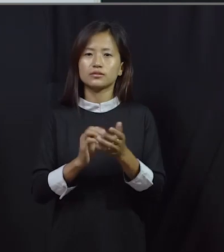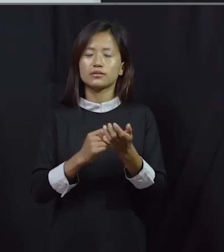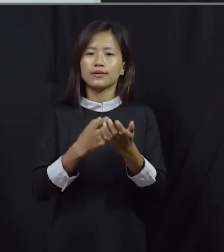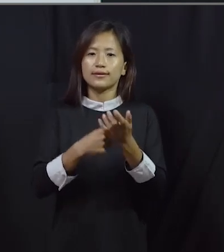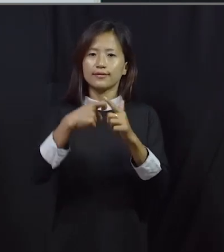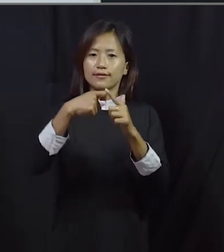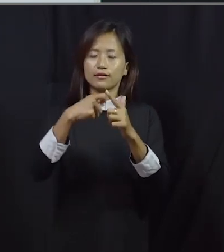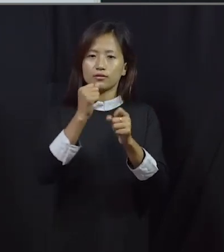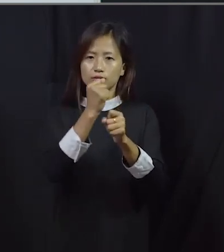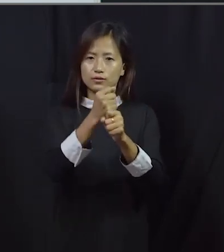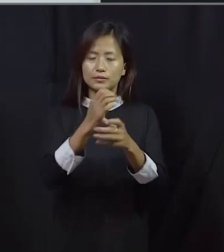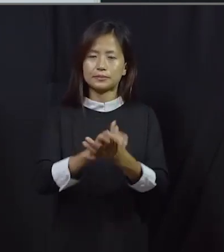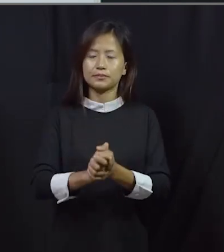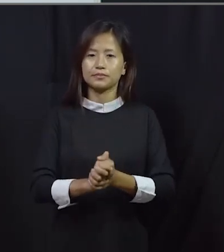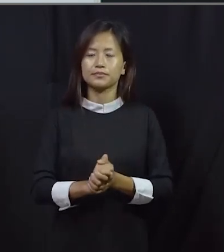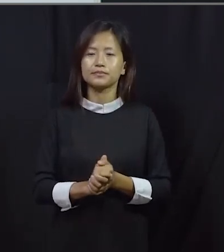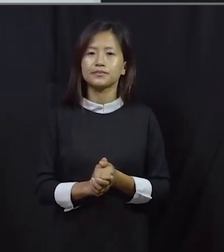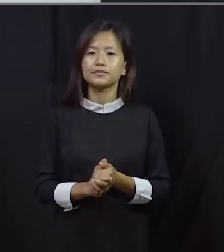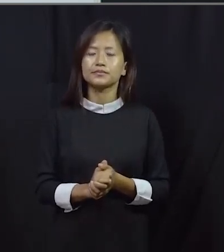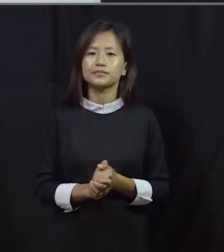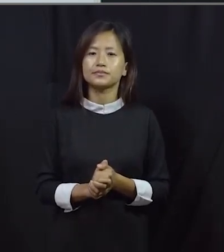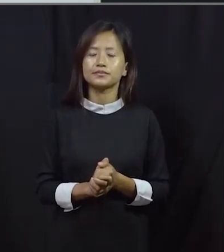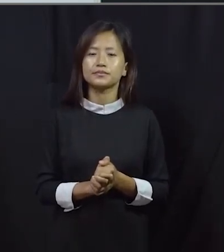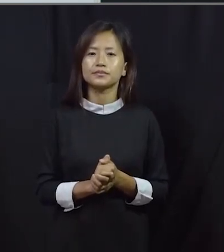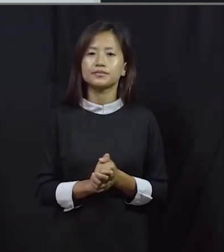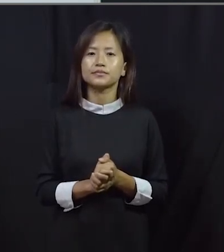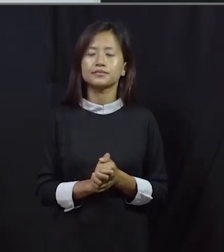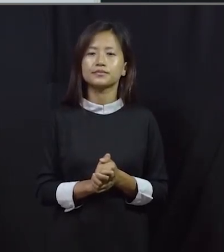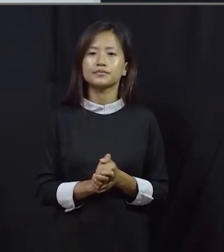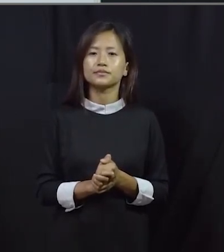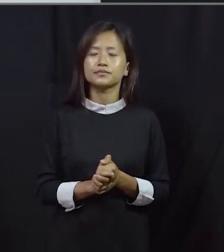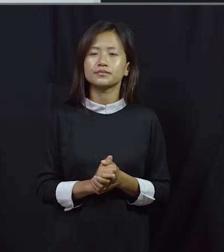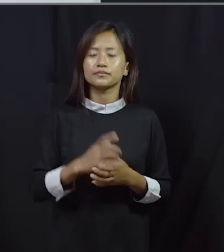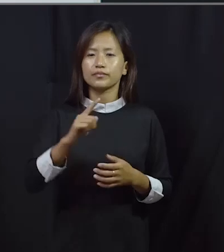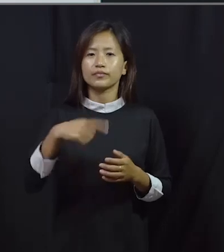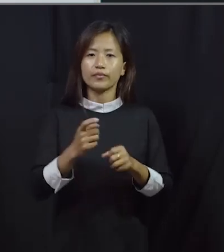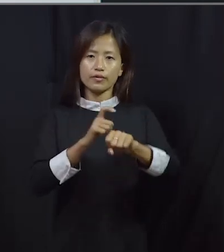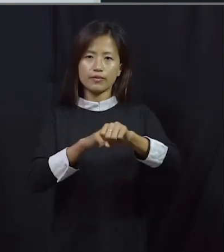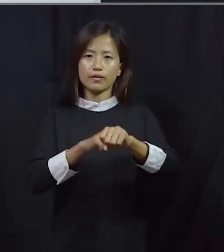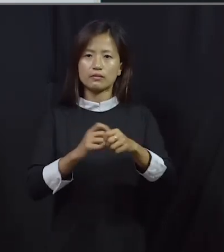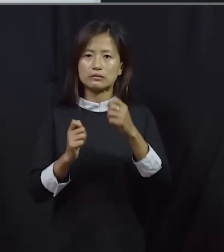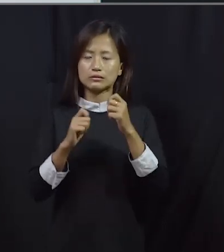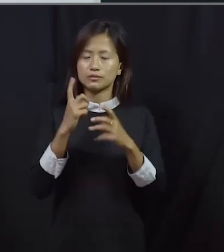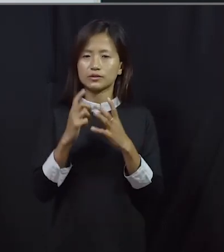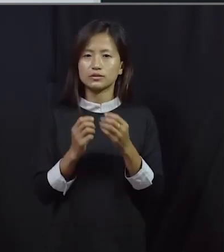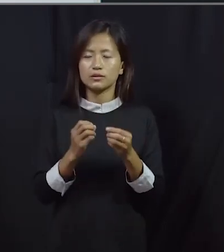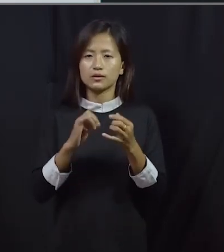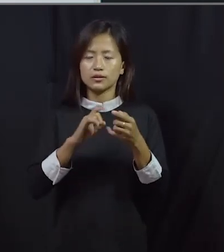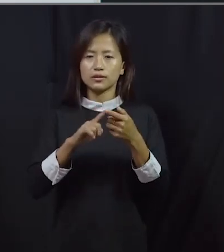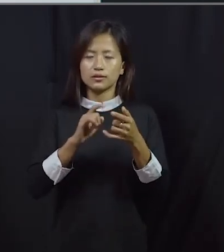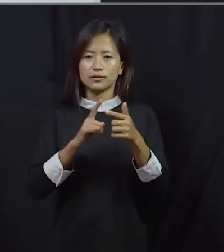what? Kilogram. So its symbol is kg. Okay, next. Time is expressed in what?